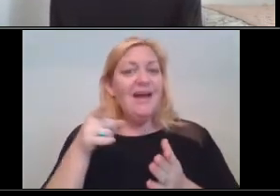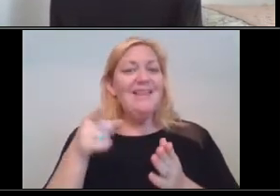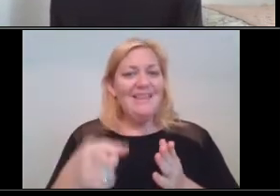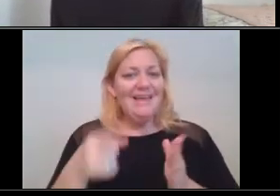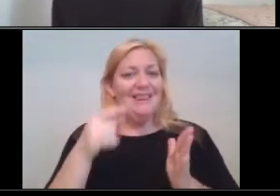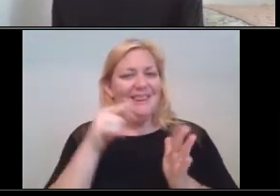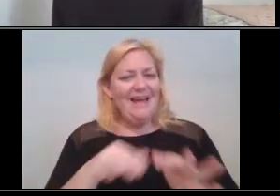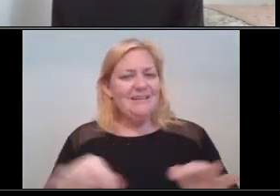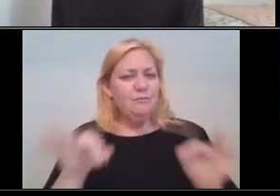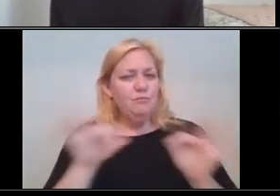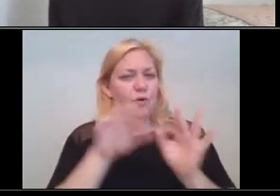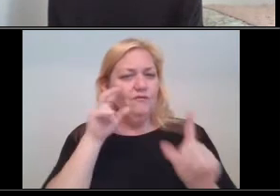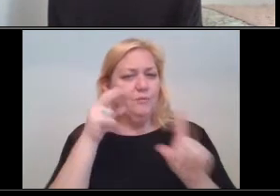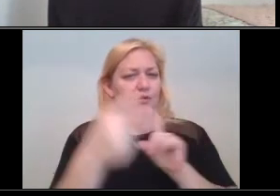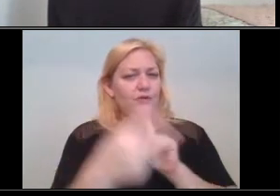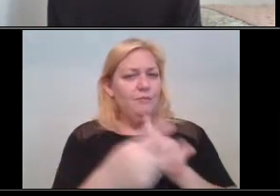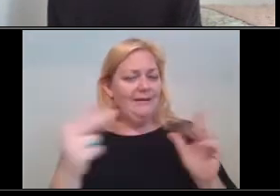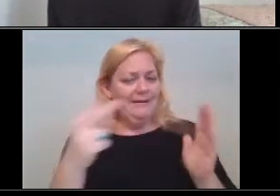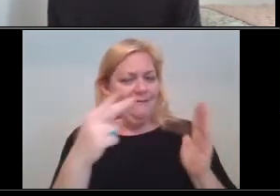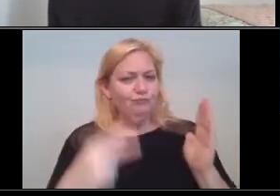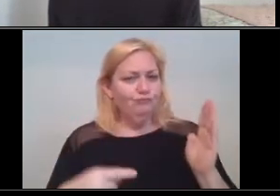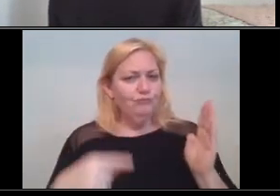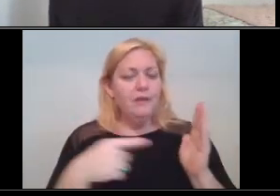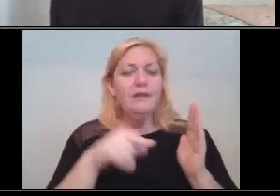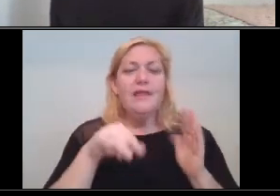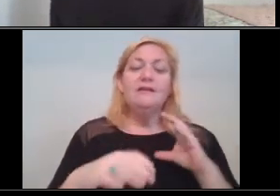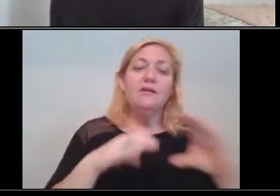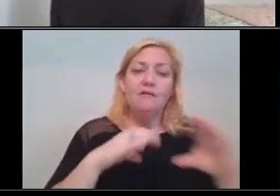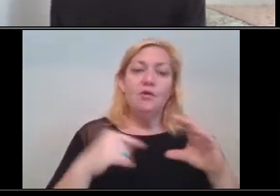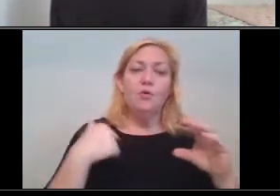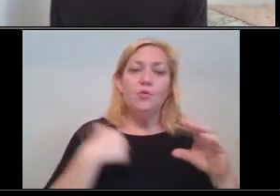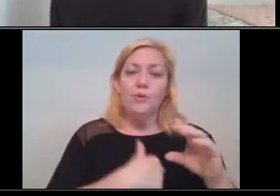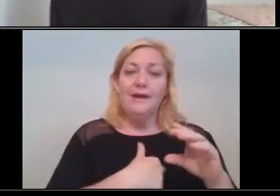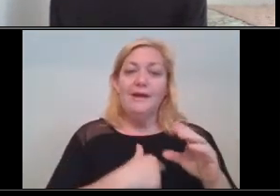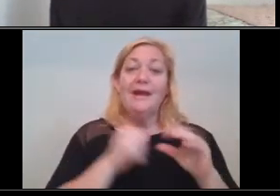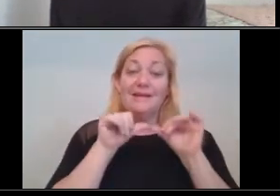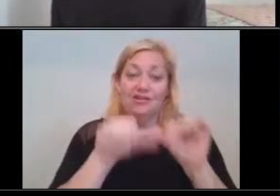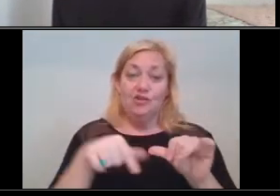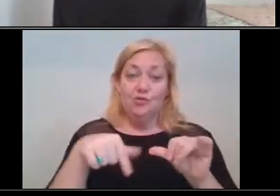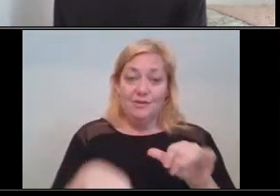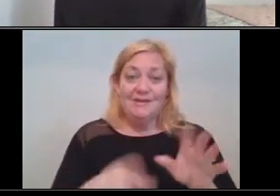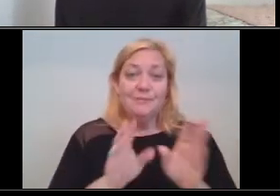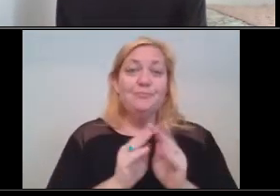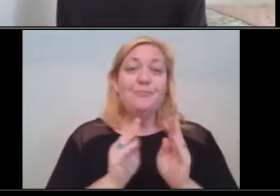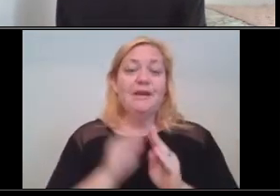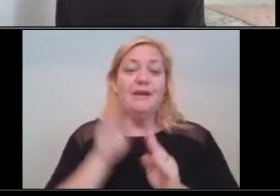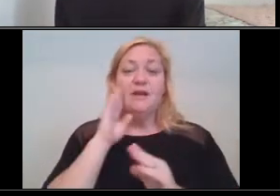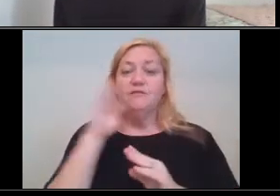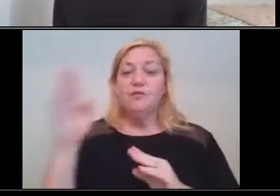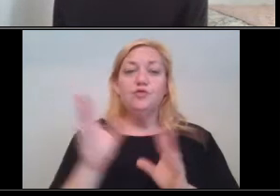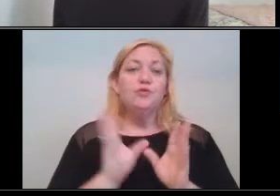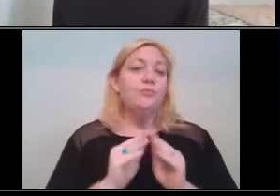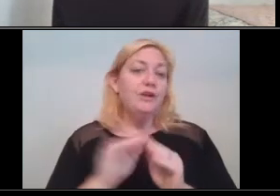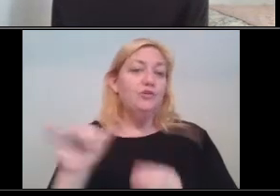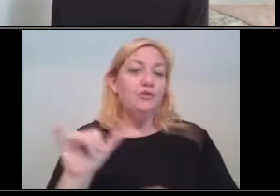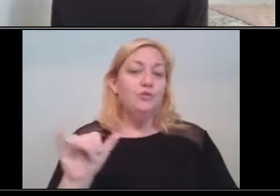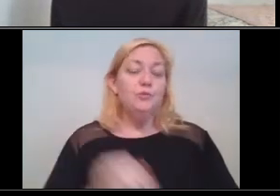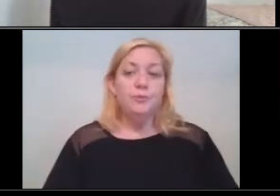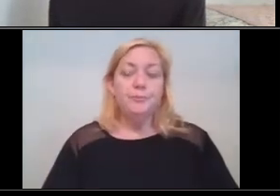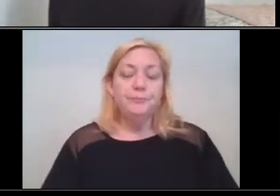standing body. And so maybe that's a conversation that we can continue in this meeting and future meetings.